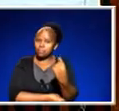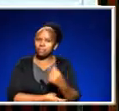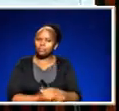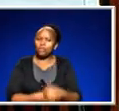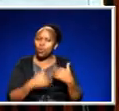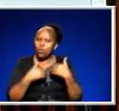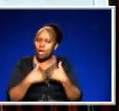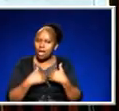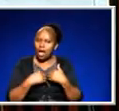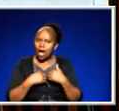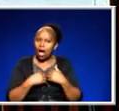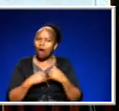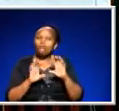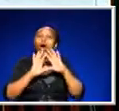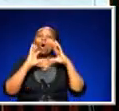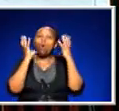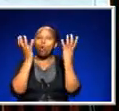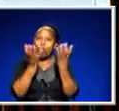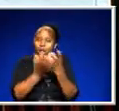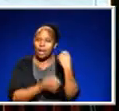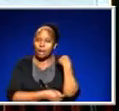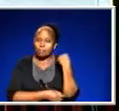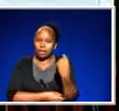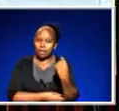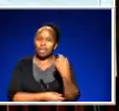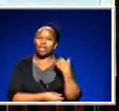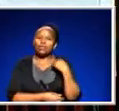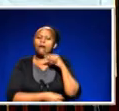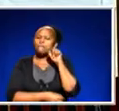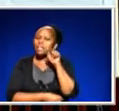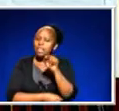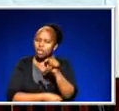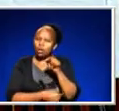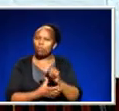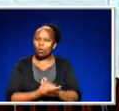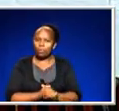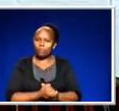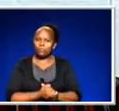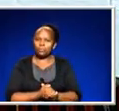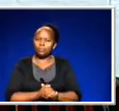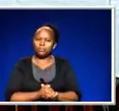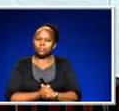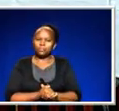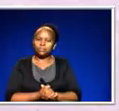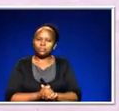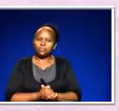We have a whole number and we have a decimal. We have